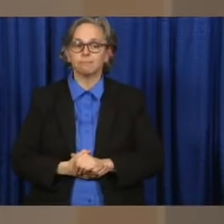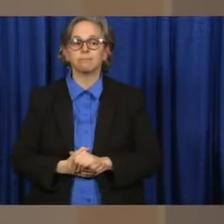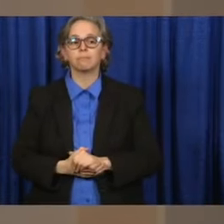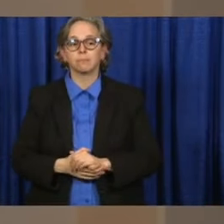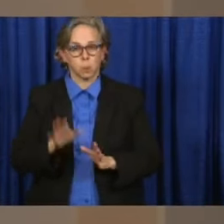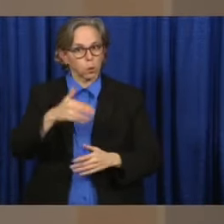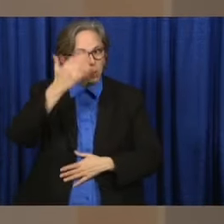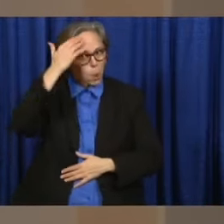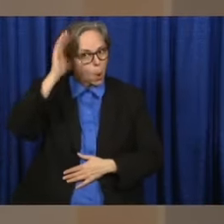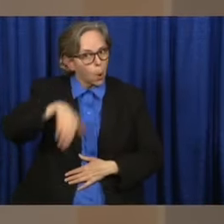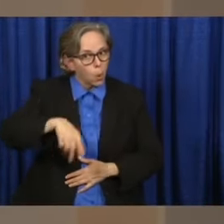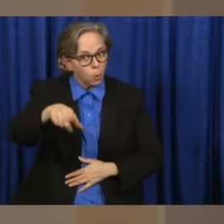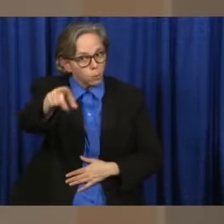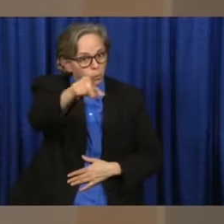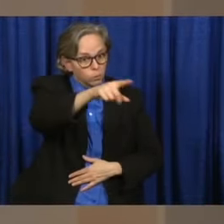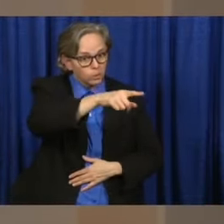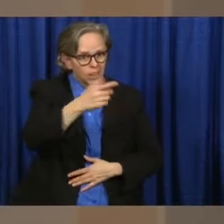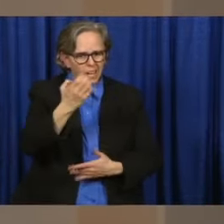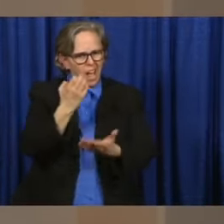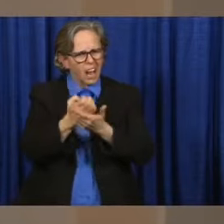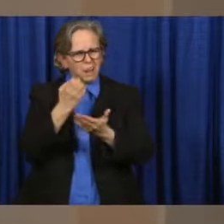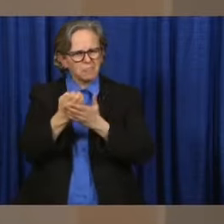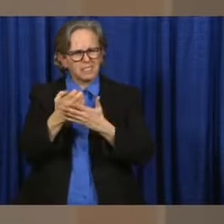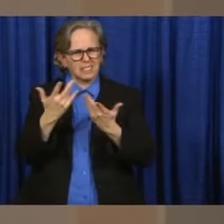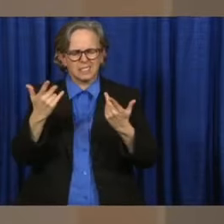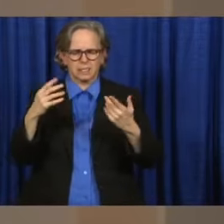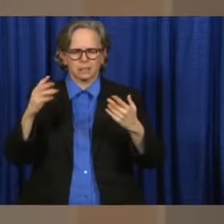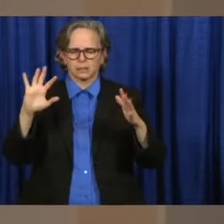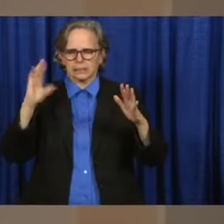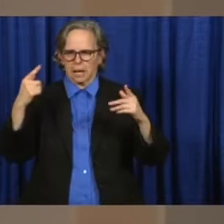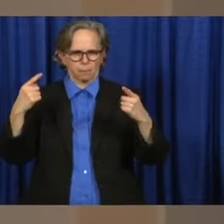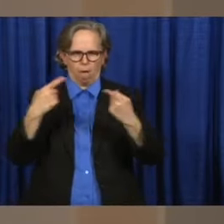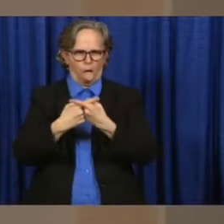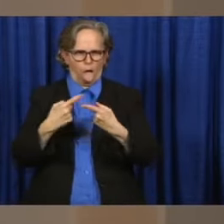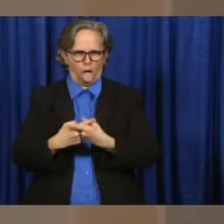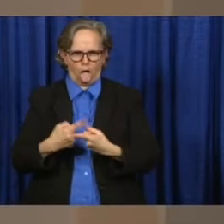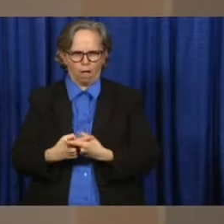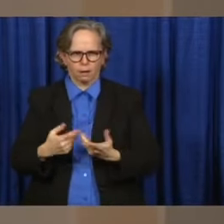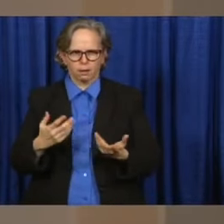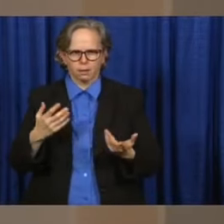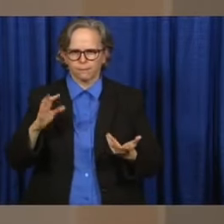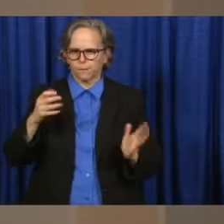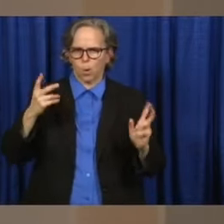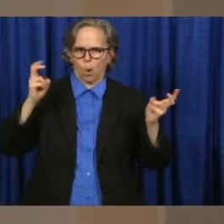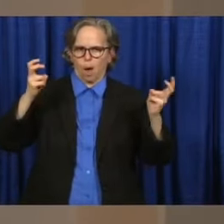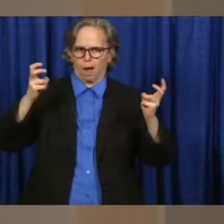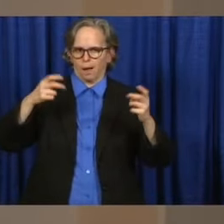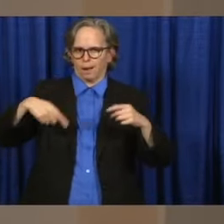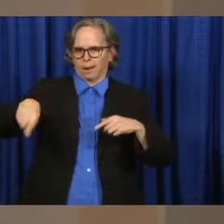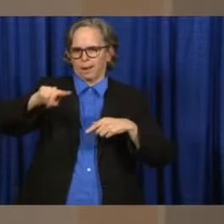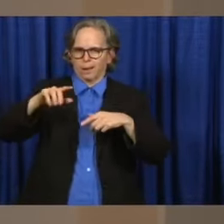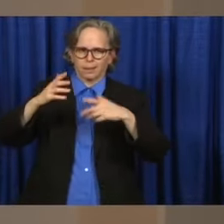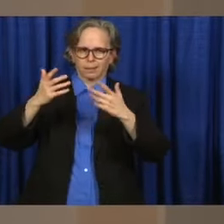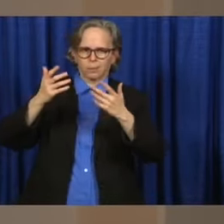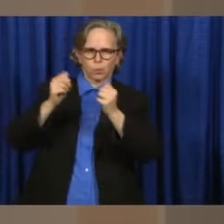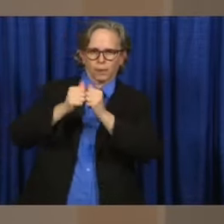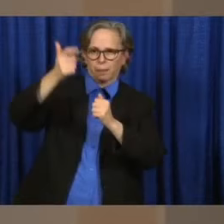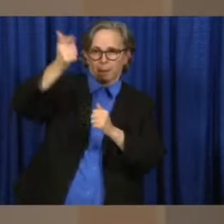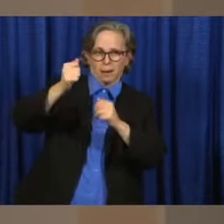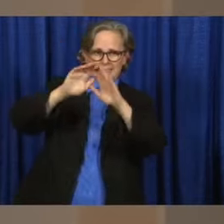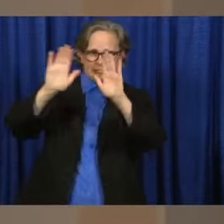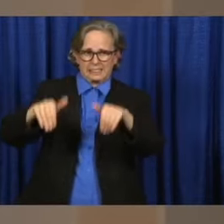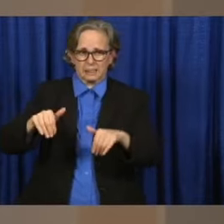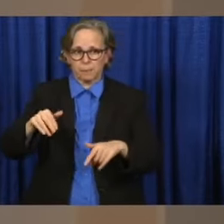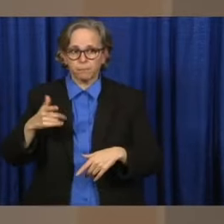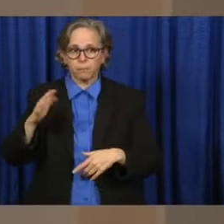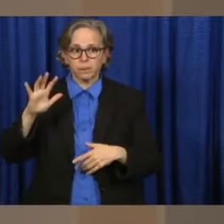that there are some economic conflicts in the way that the benefit system is set up. particularly with the new CARE Act, which is a good thing in the sense